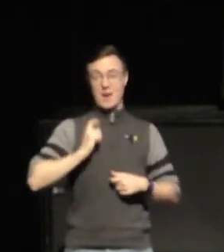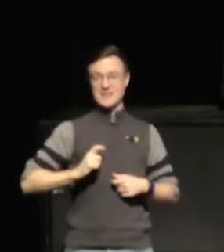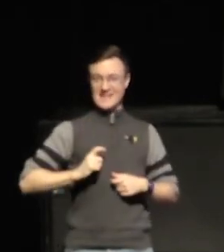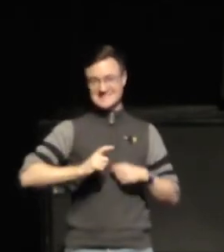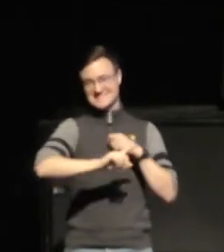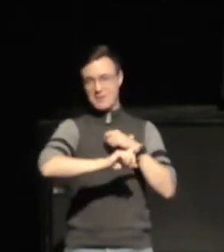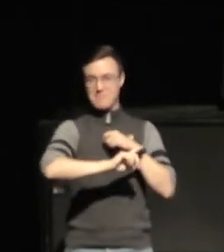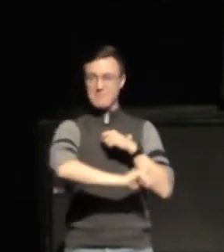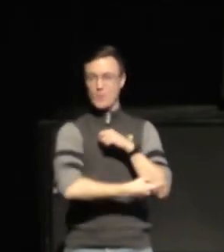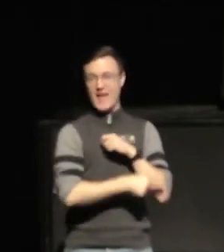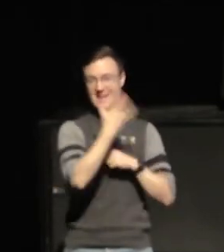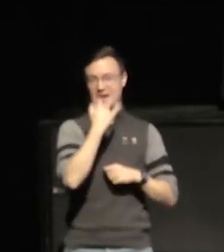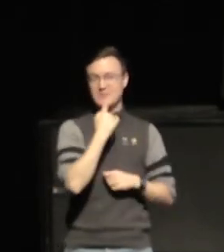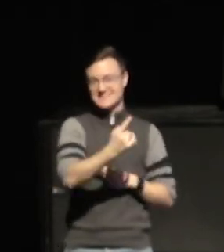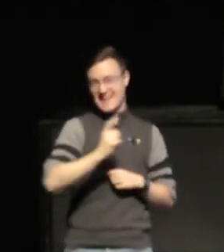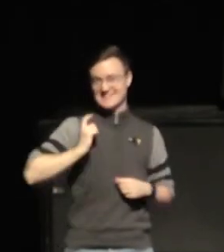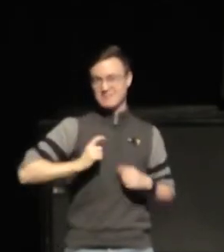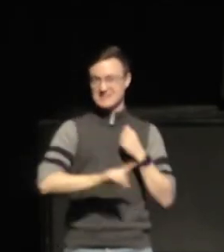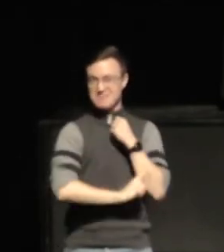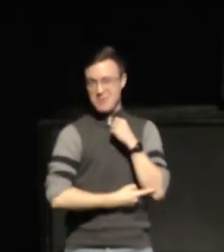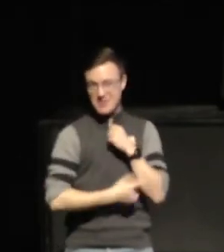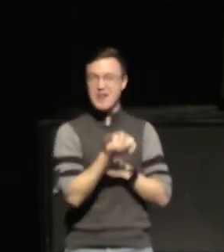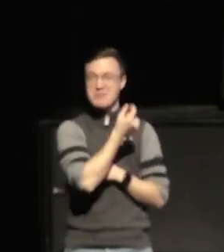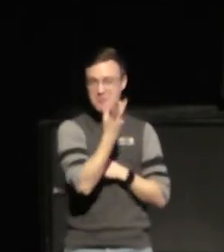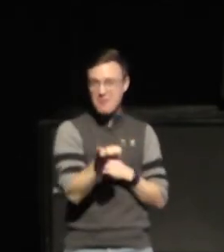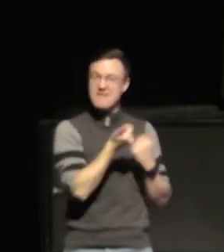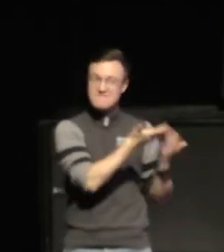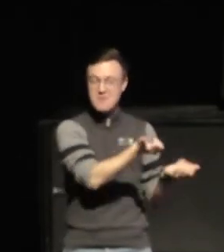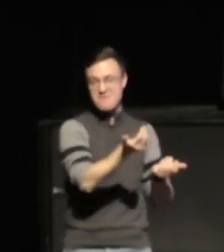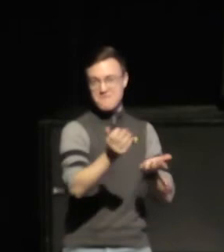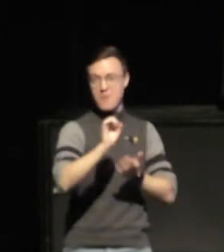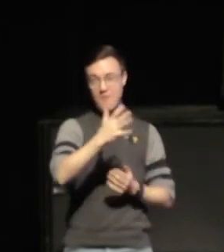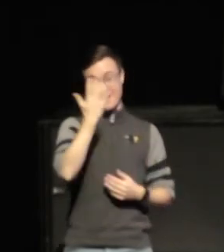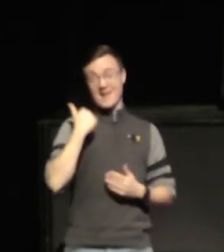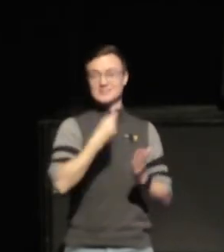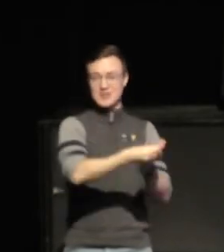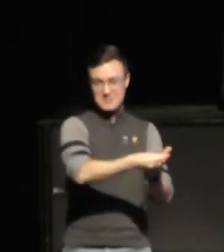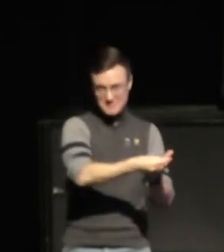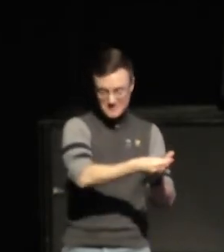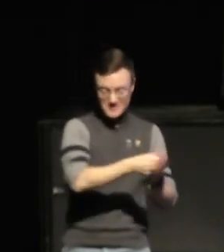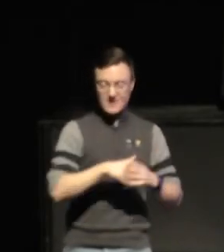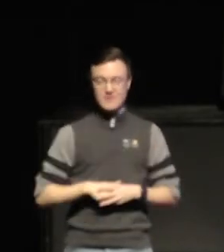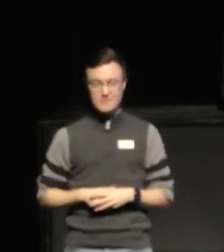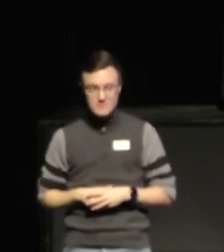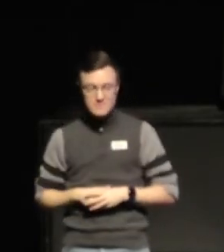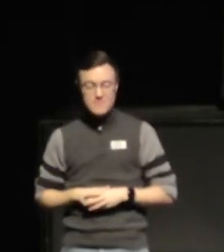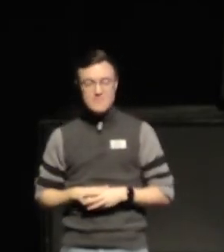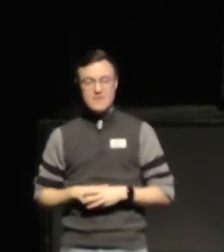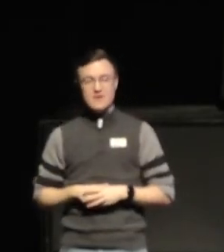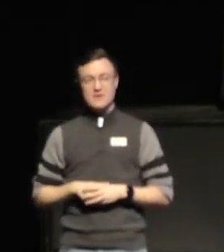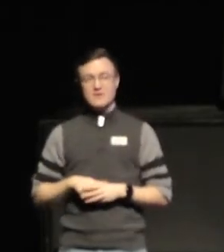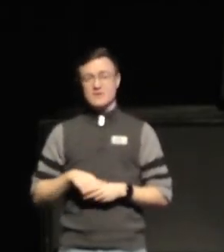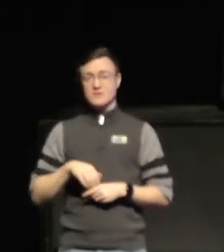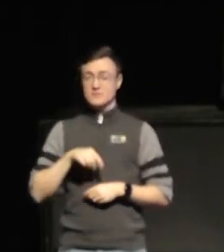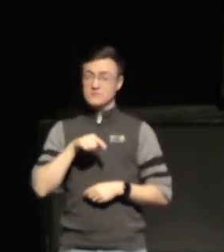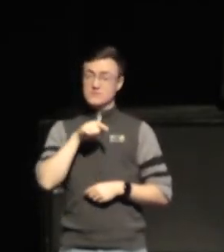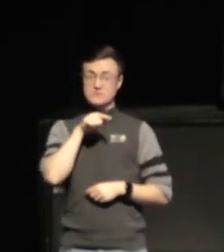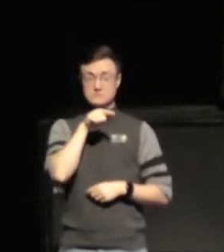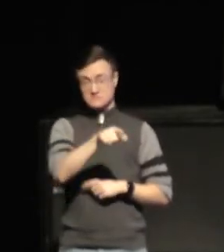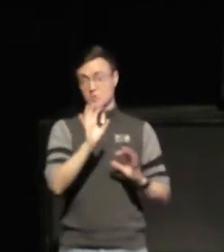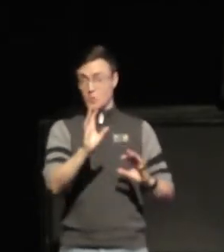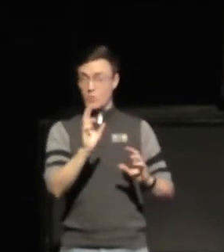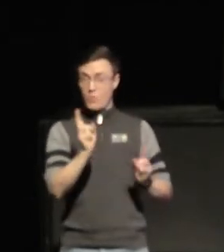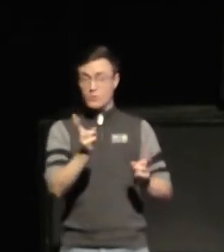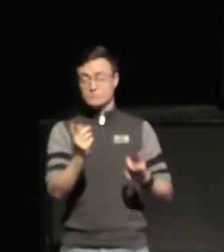agricultural model that is also related to depending on dispossession of